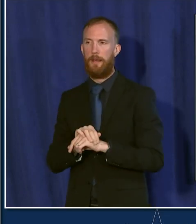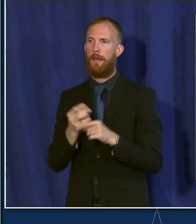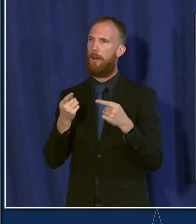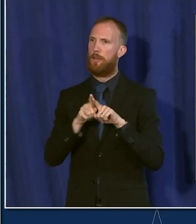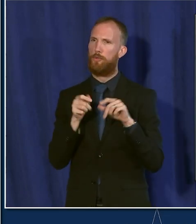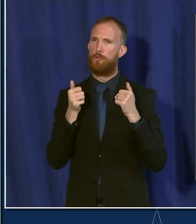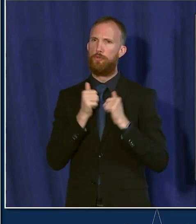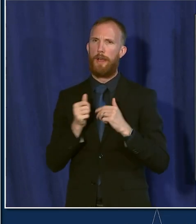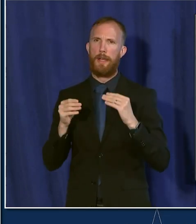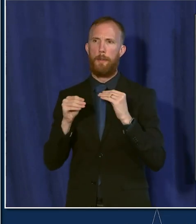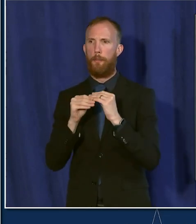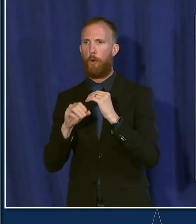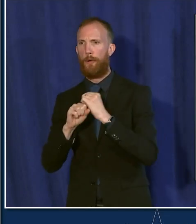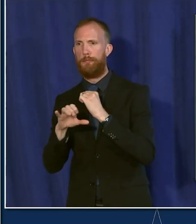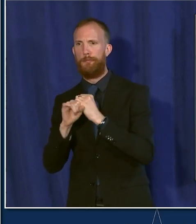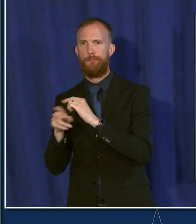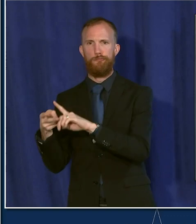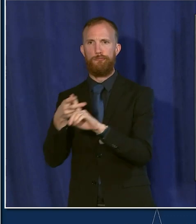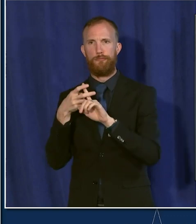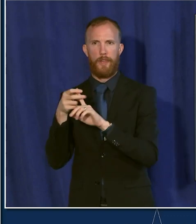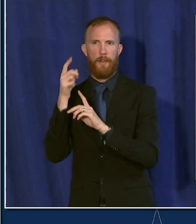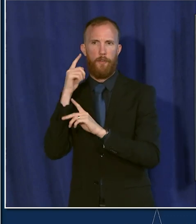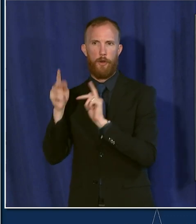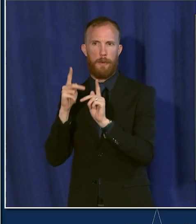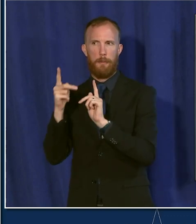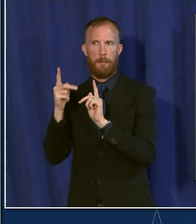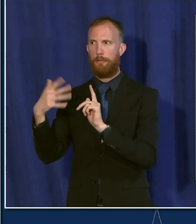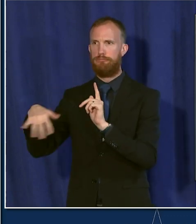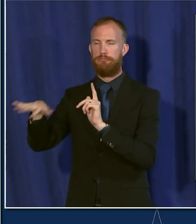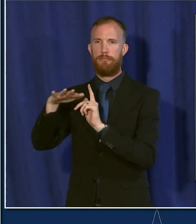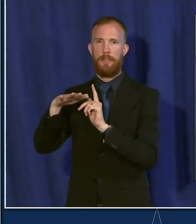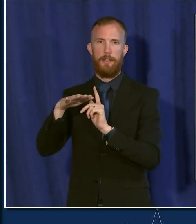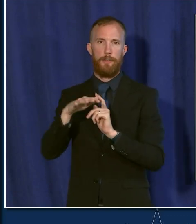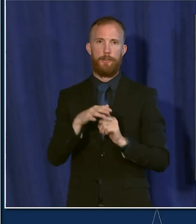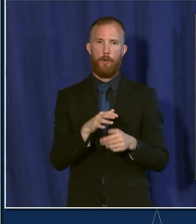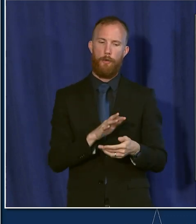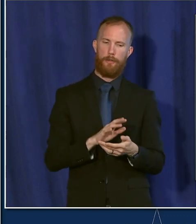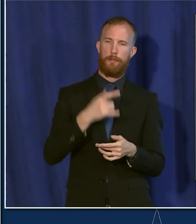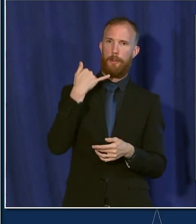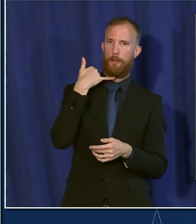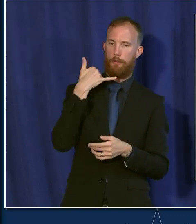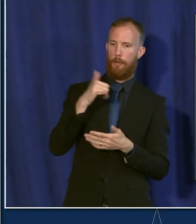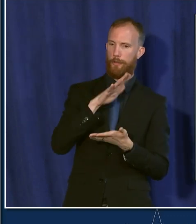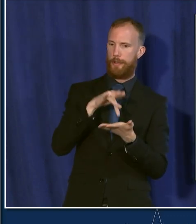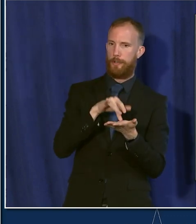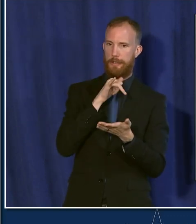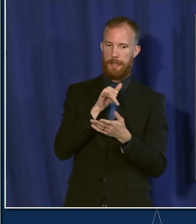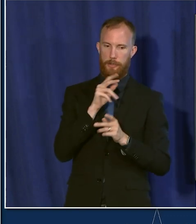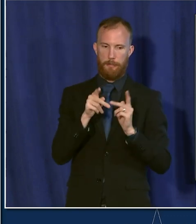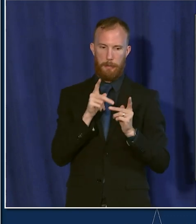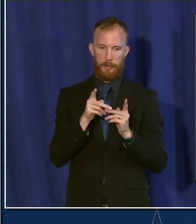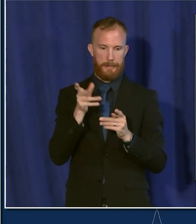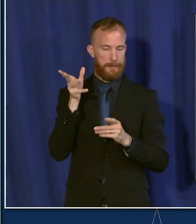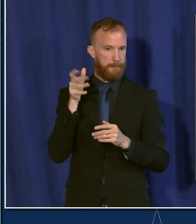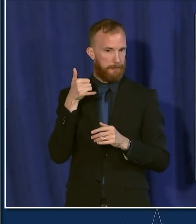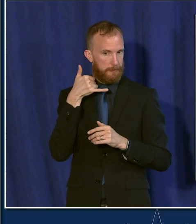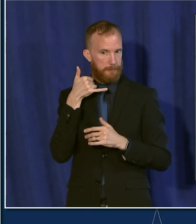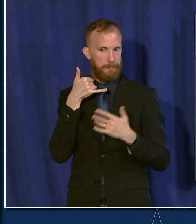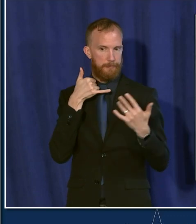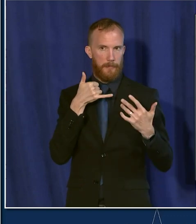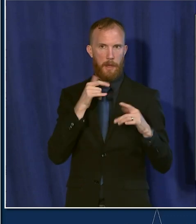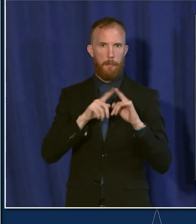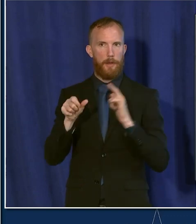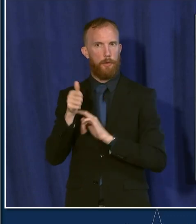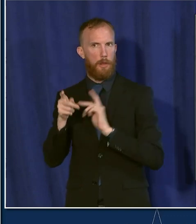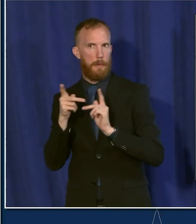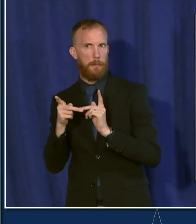to people who are at risk. So our call center is not just taking calls that are coming in, but we're taking where we have lists of high-risk people with Medicaid, for